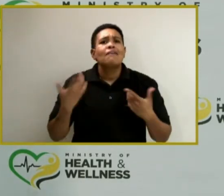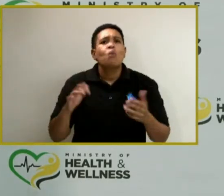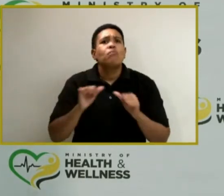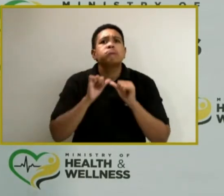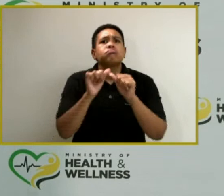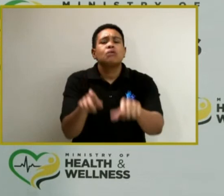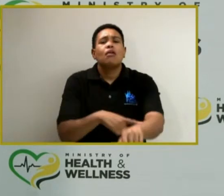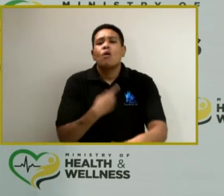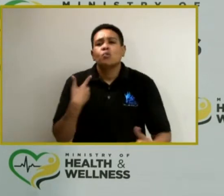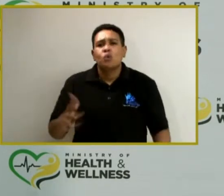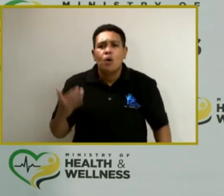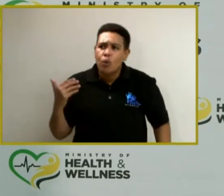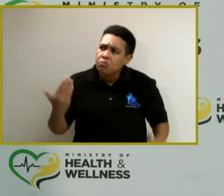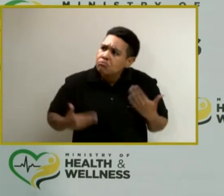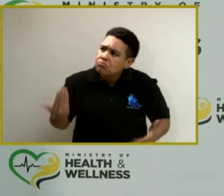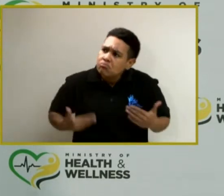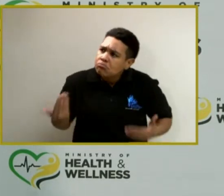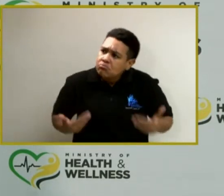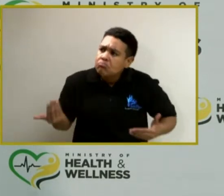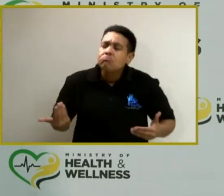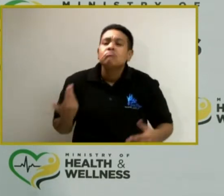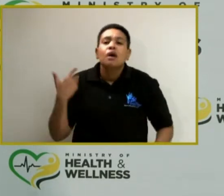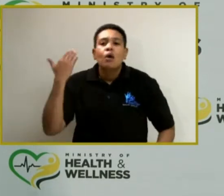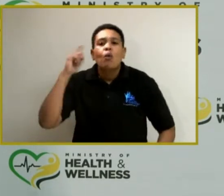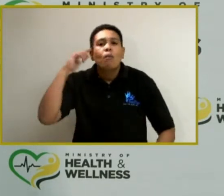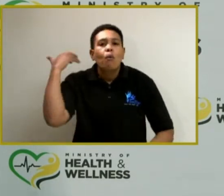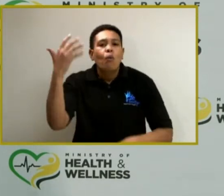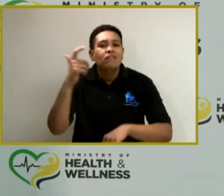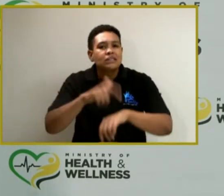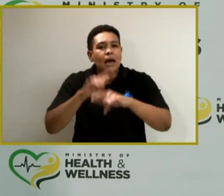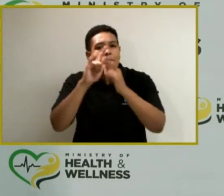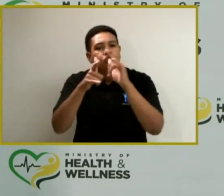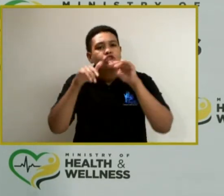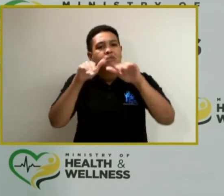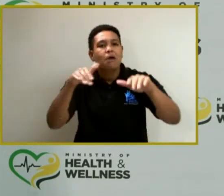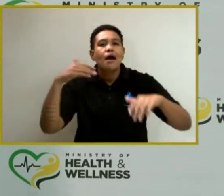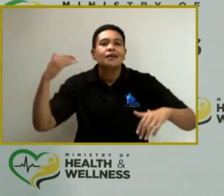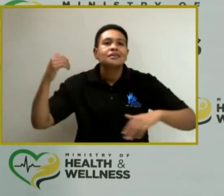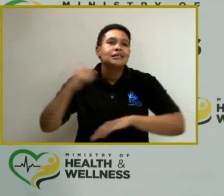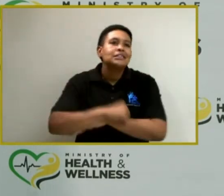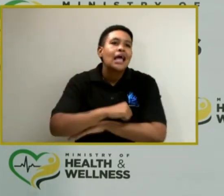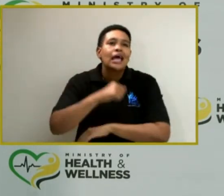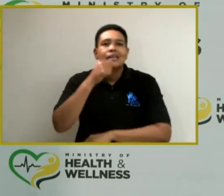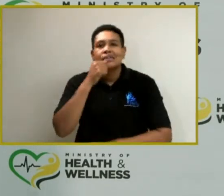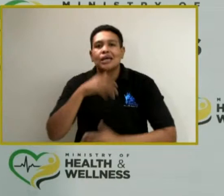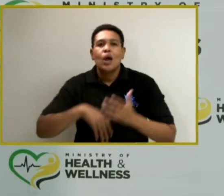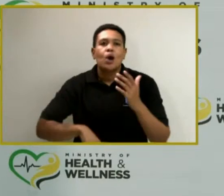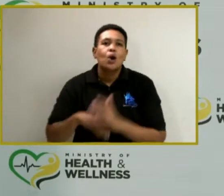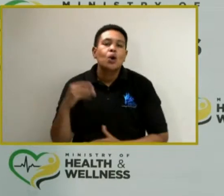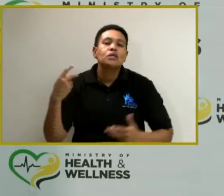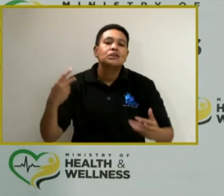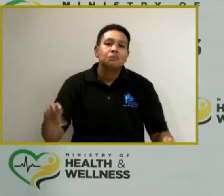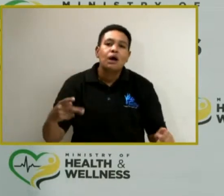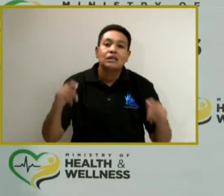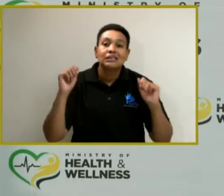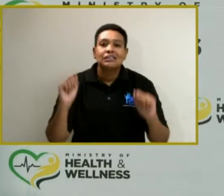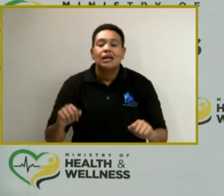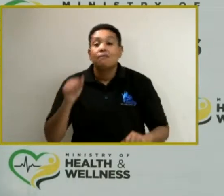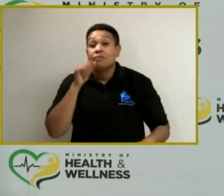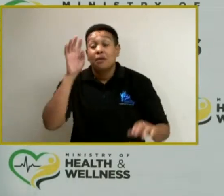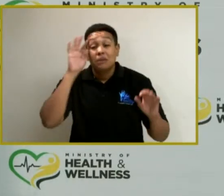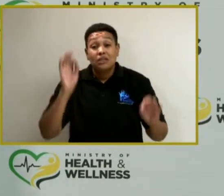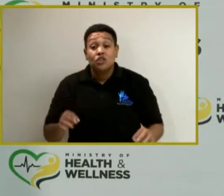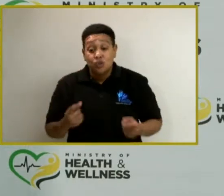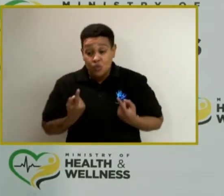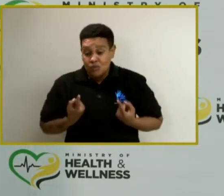we will see adjustments over time, not solely my decision, obviously. It's a function of the